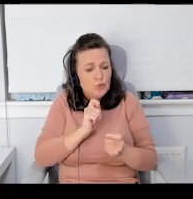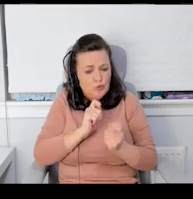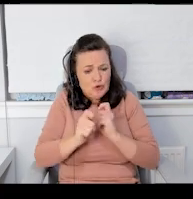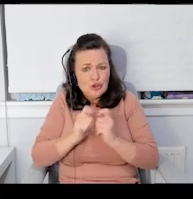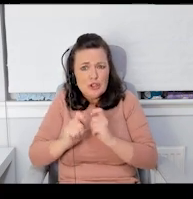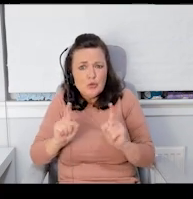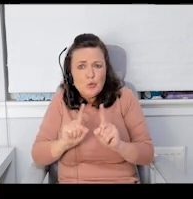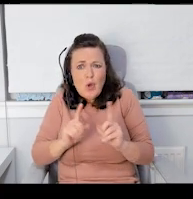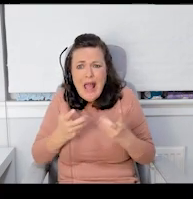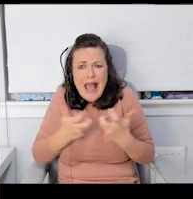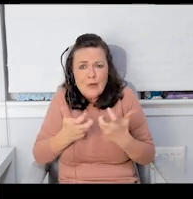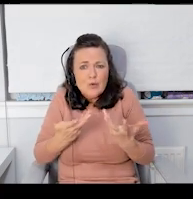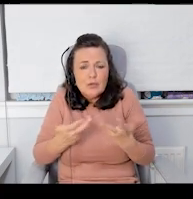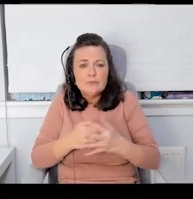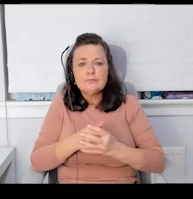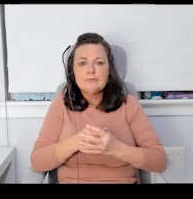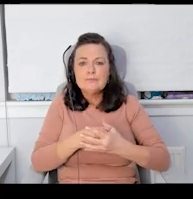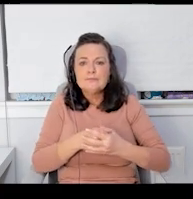work?